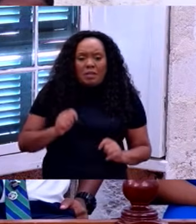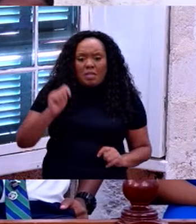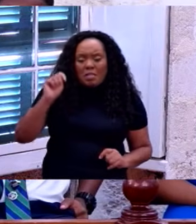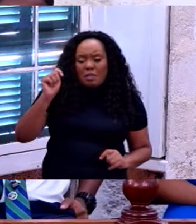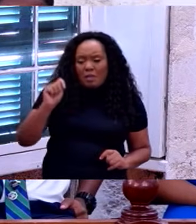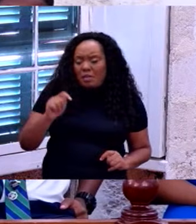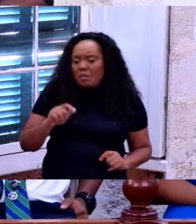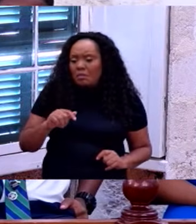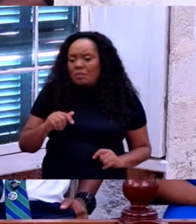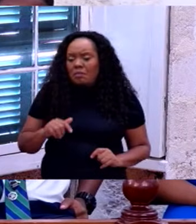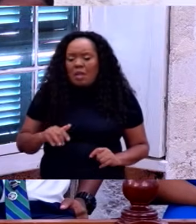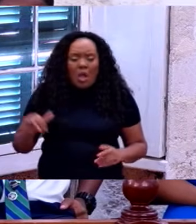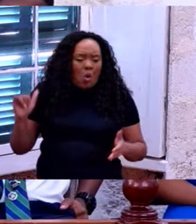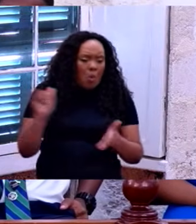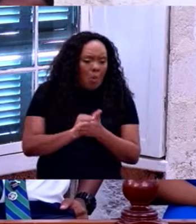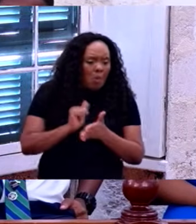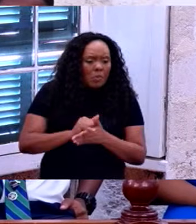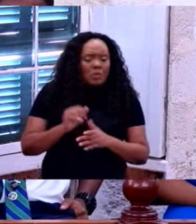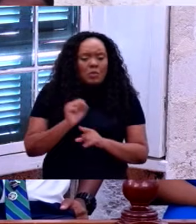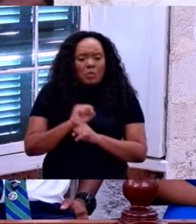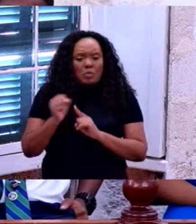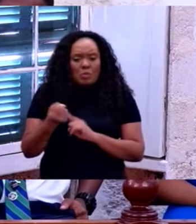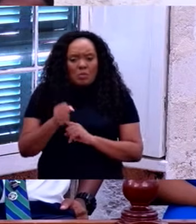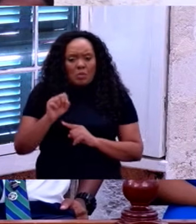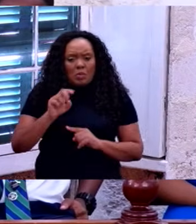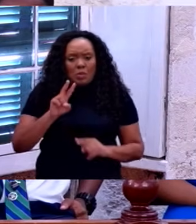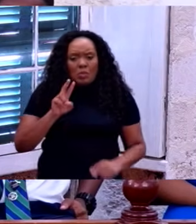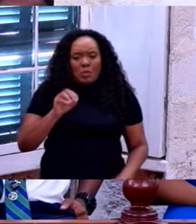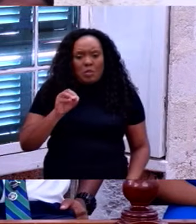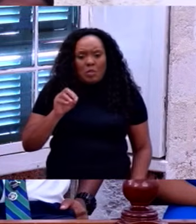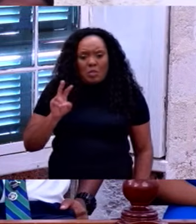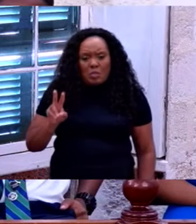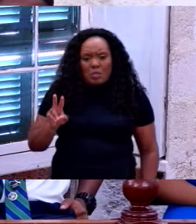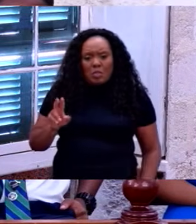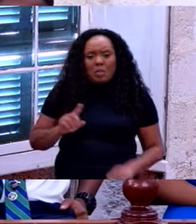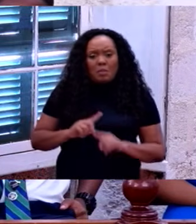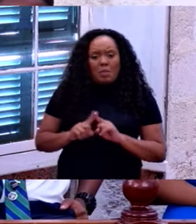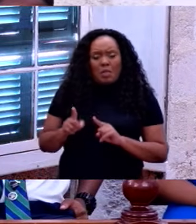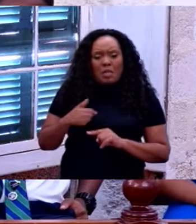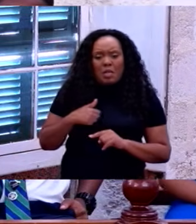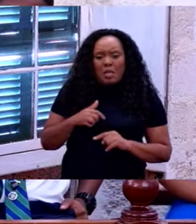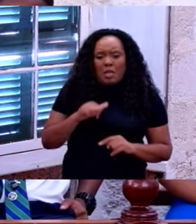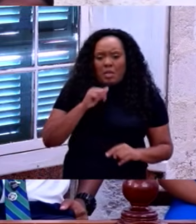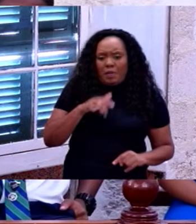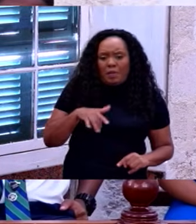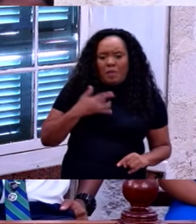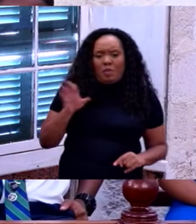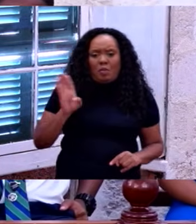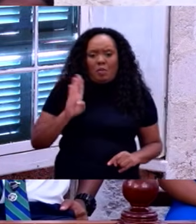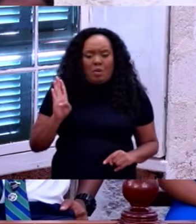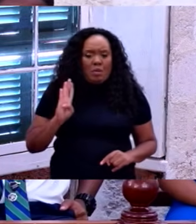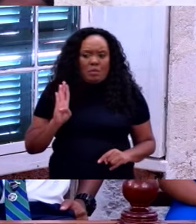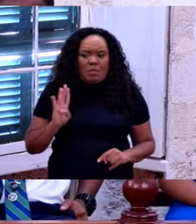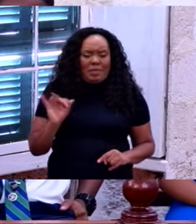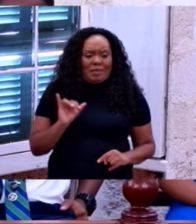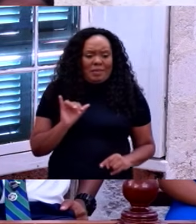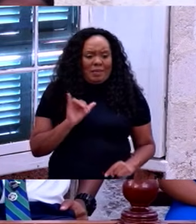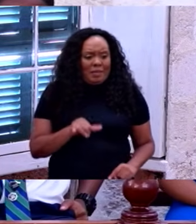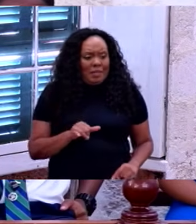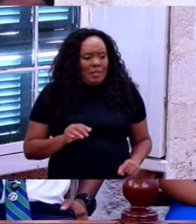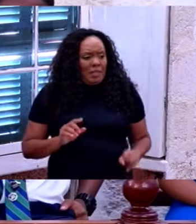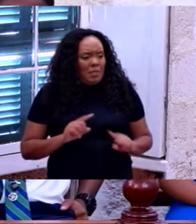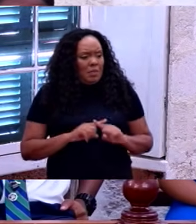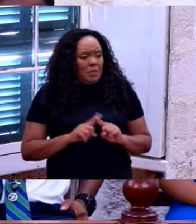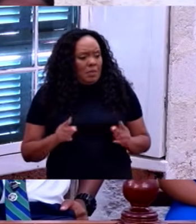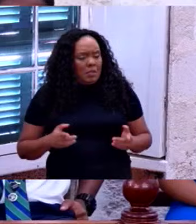had to coordinate. I think we're currently far from that position, sir. But these things have a habit. Today for